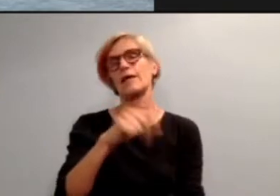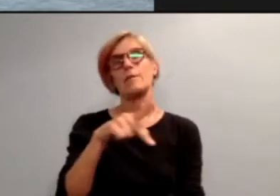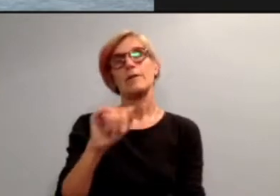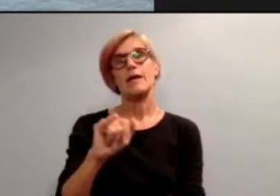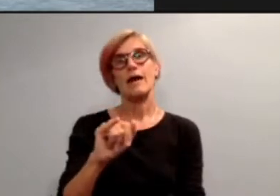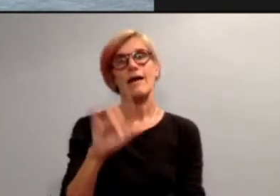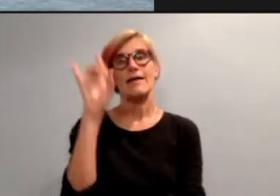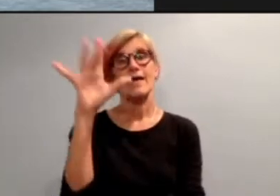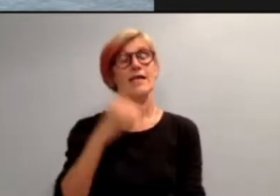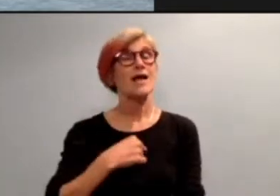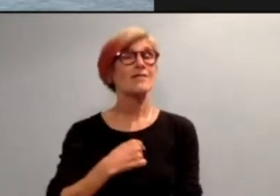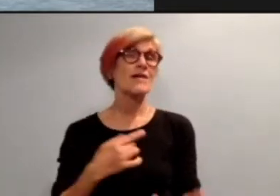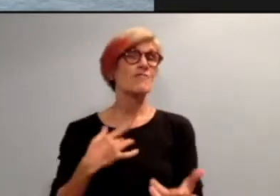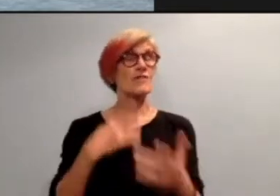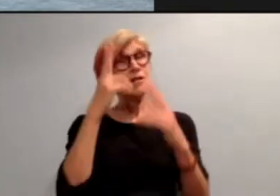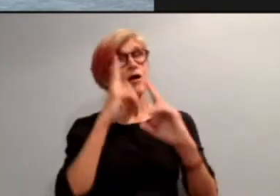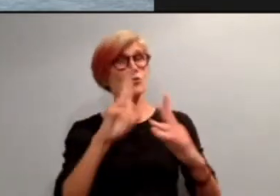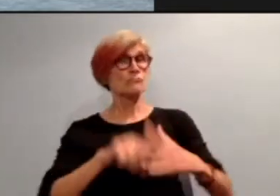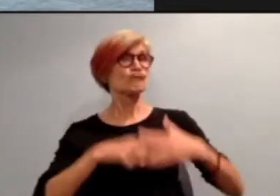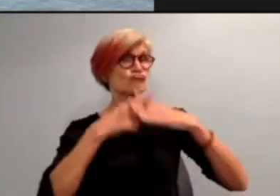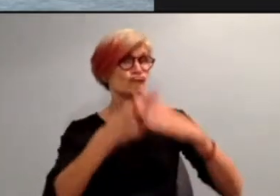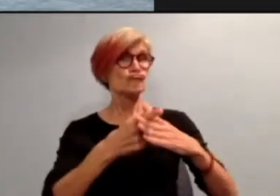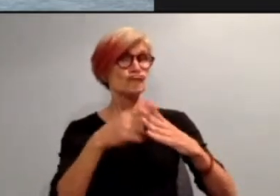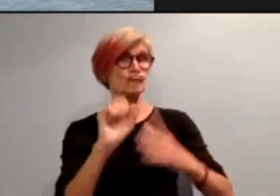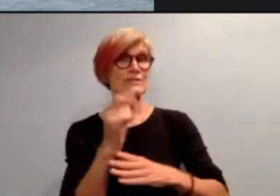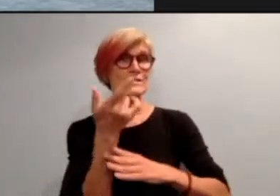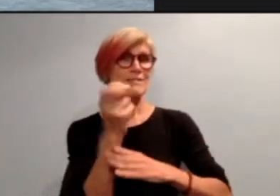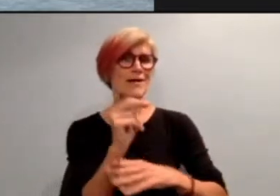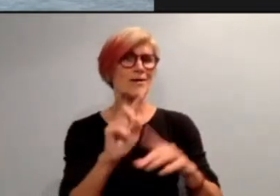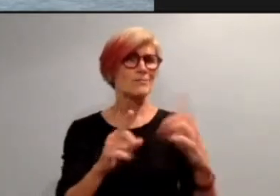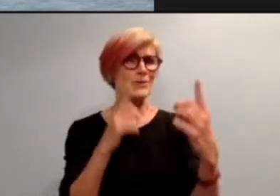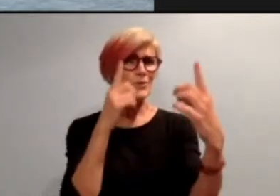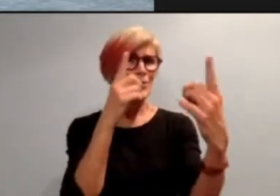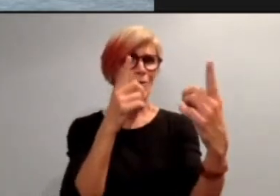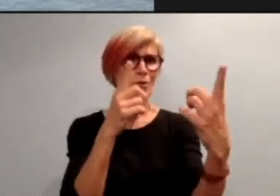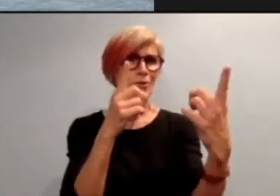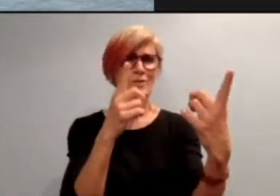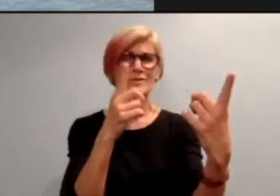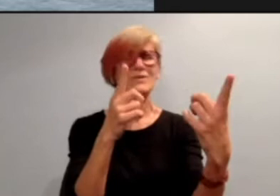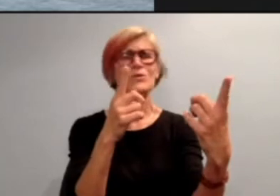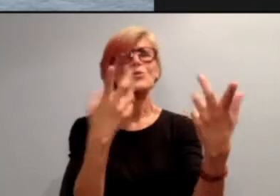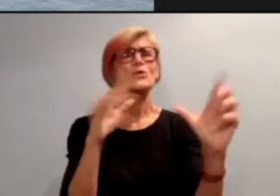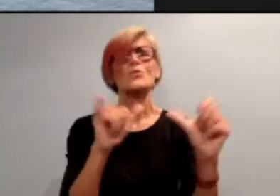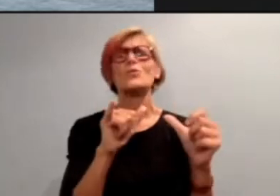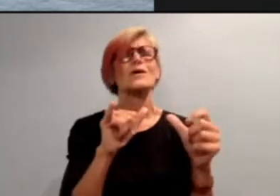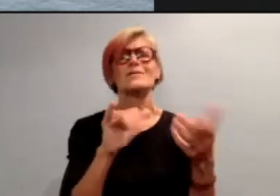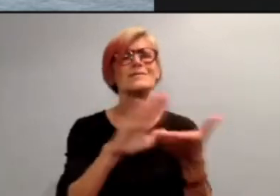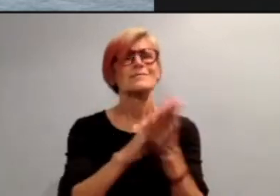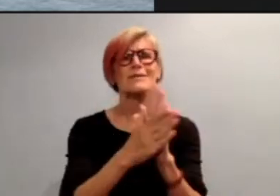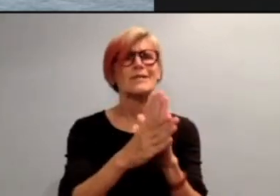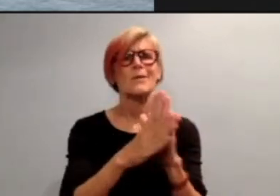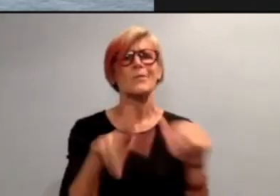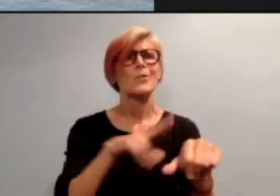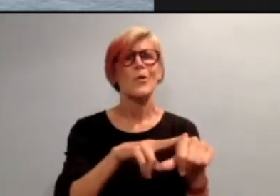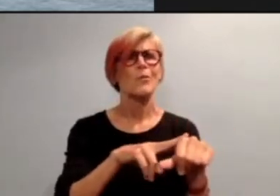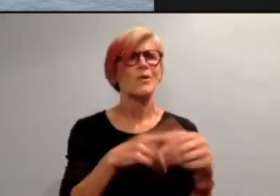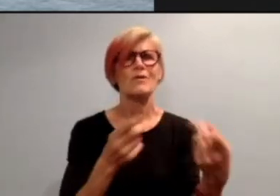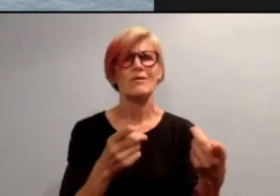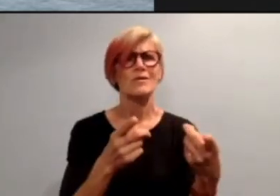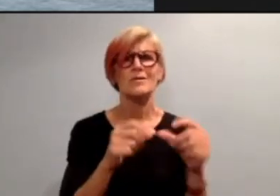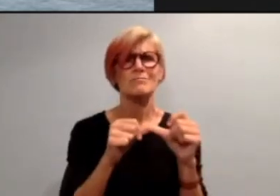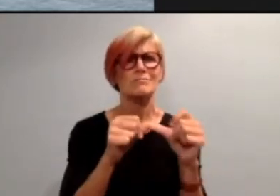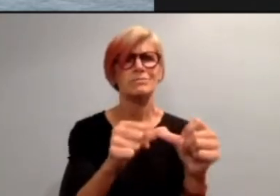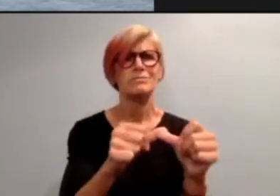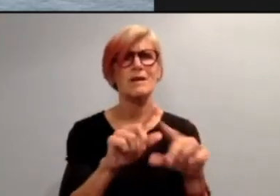salon, but frankly, our goal must not be to have these conversations become the norm, but instead move each of us and